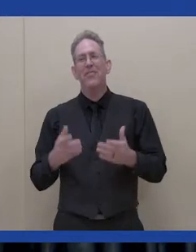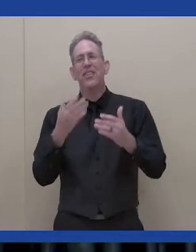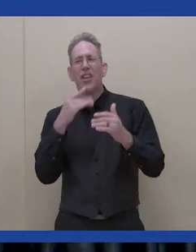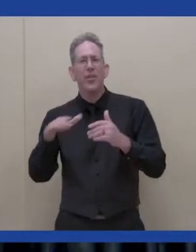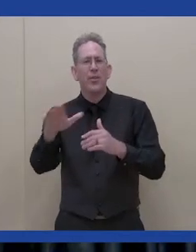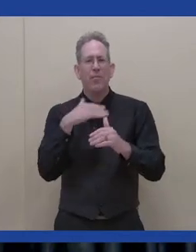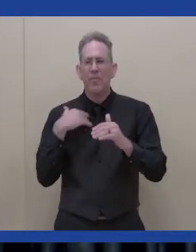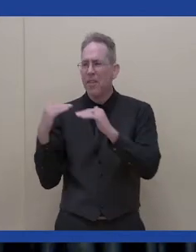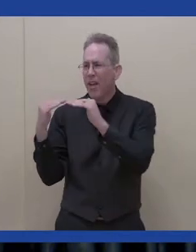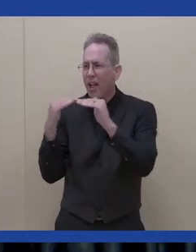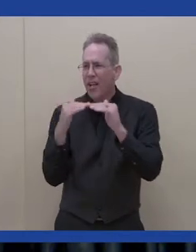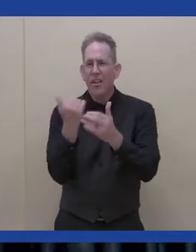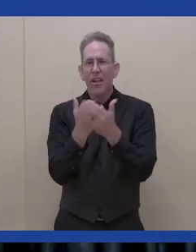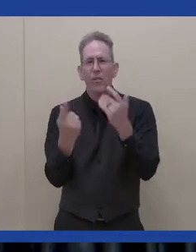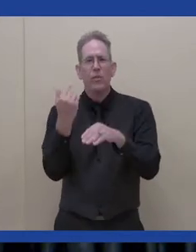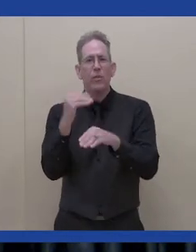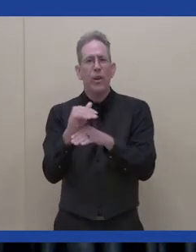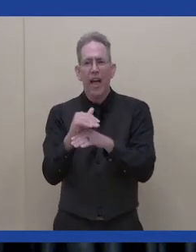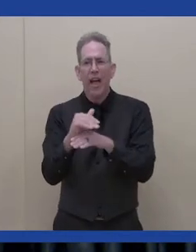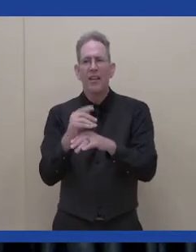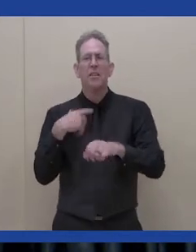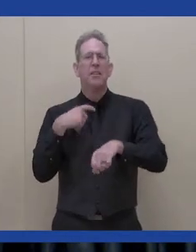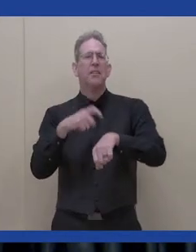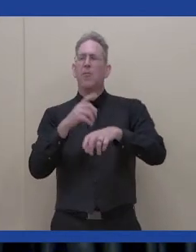tonight. Now let's get to work.